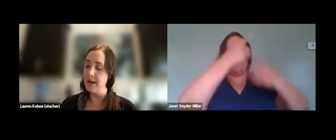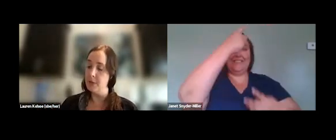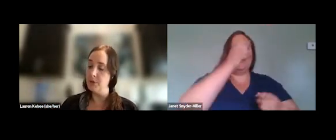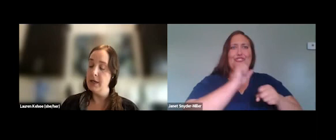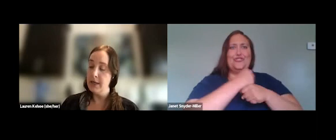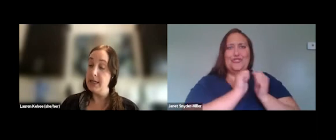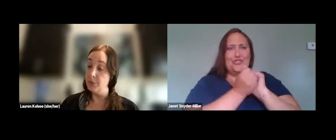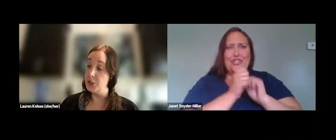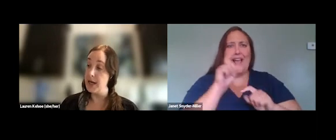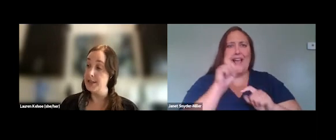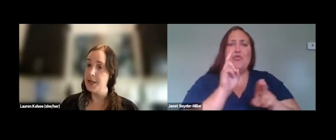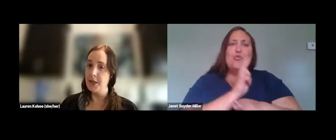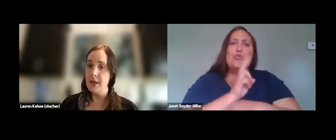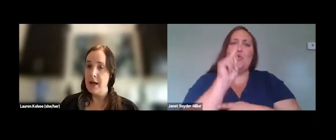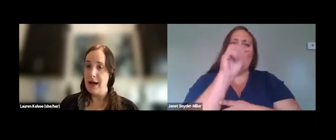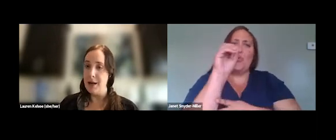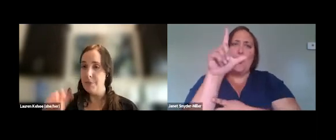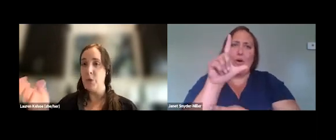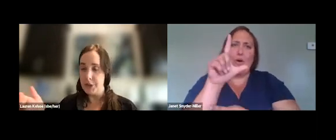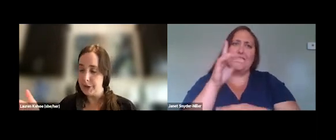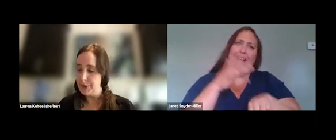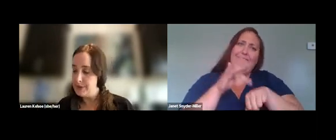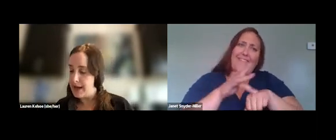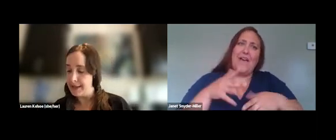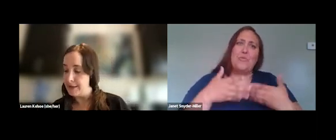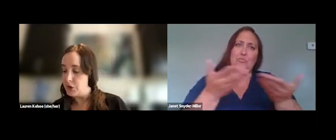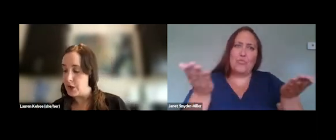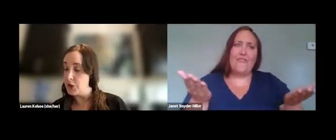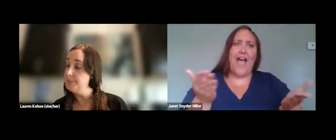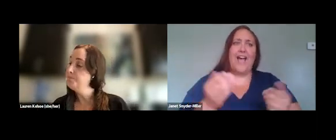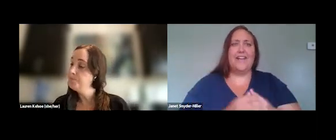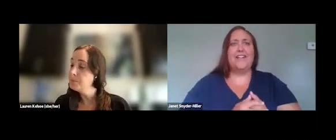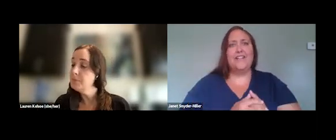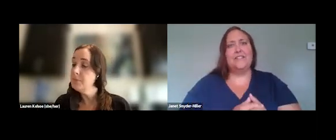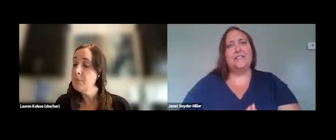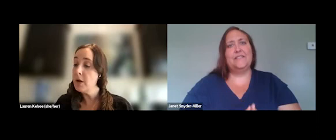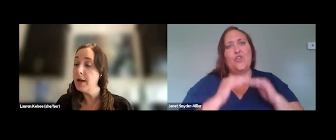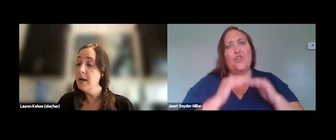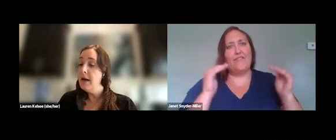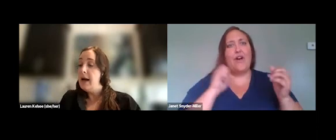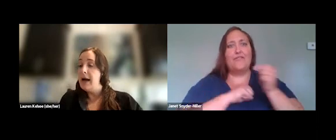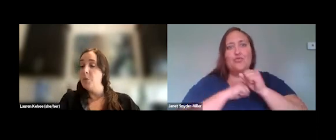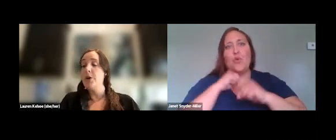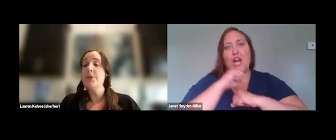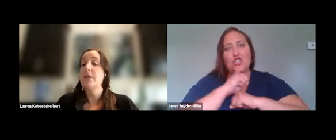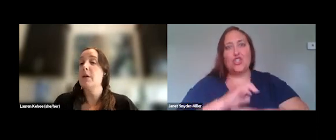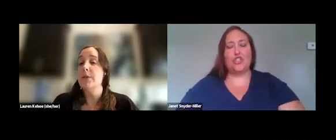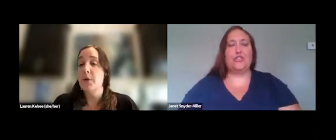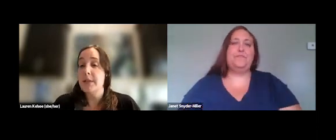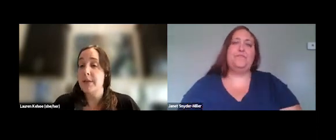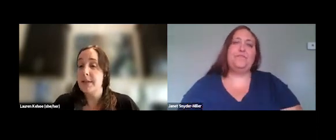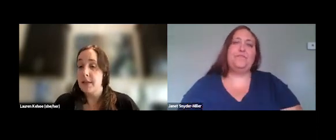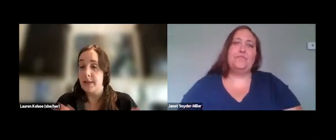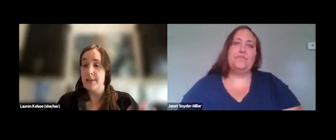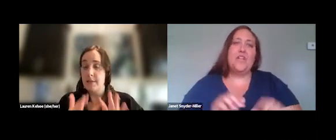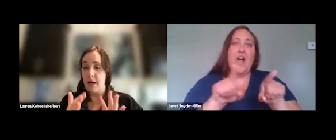that were available in the rich text editor, which include heading level structure. Okay. We also encourage